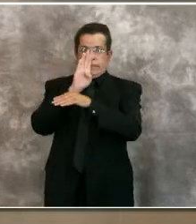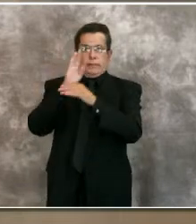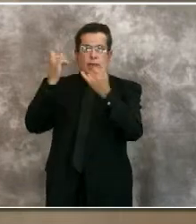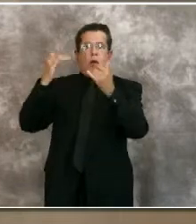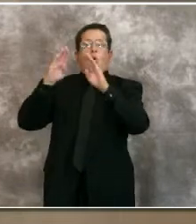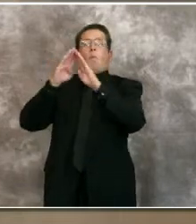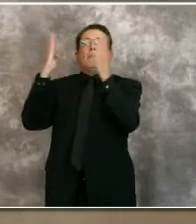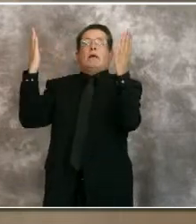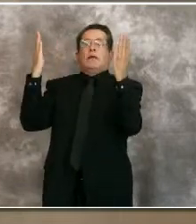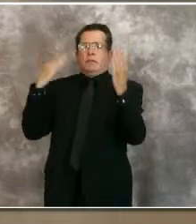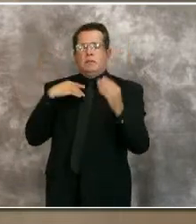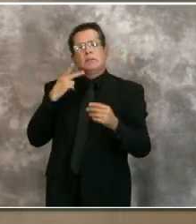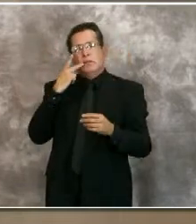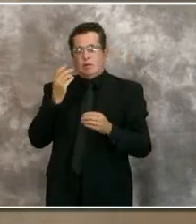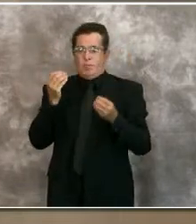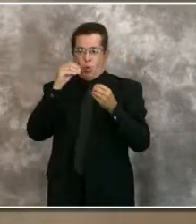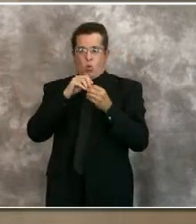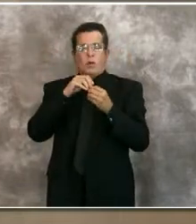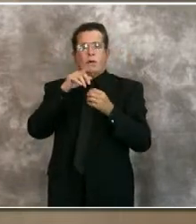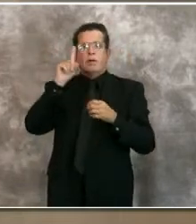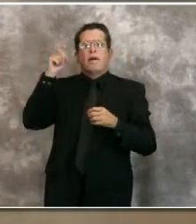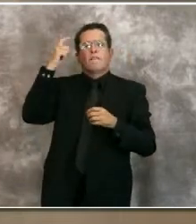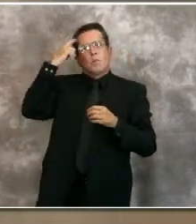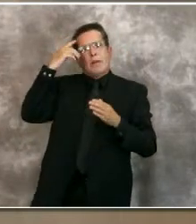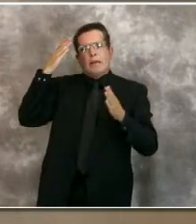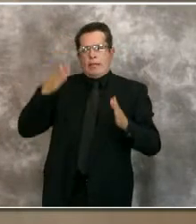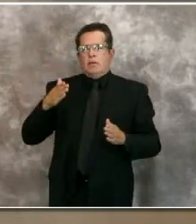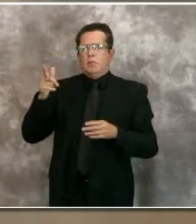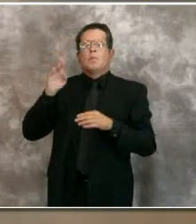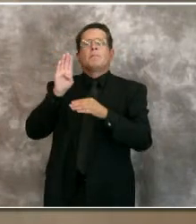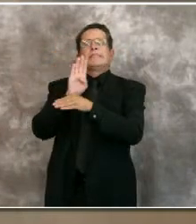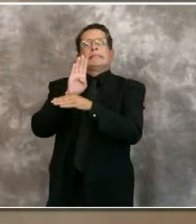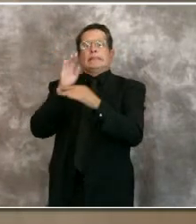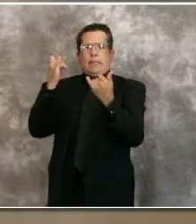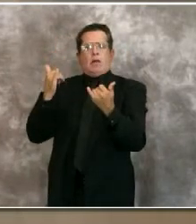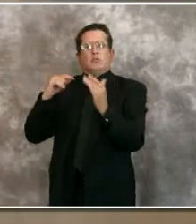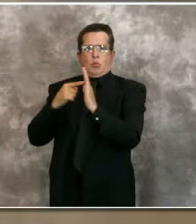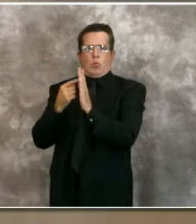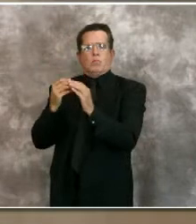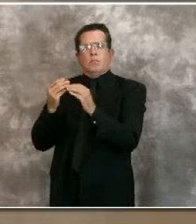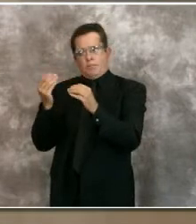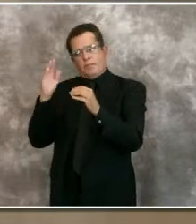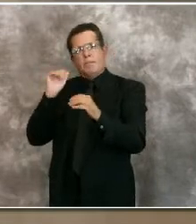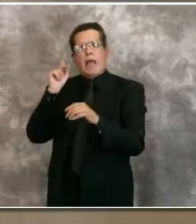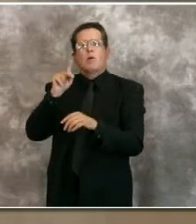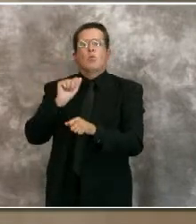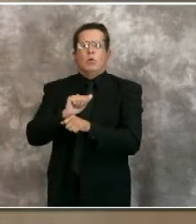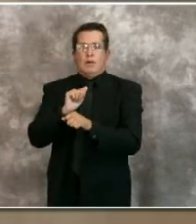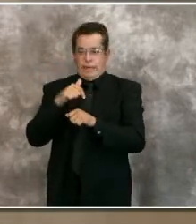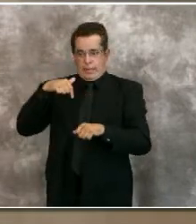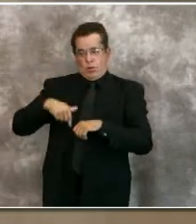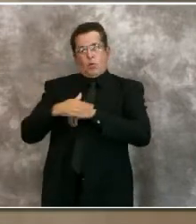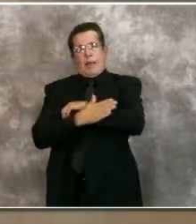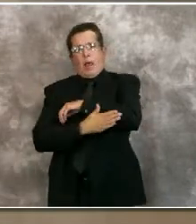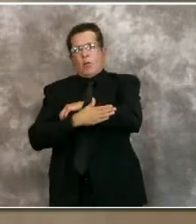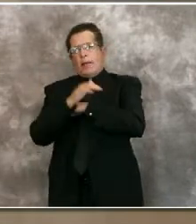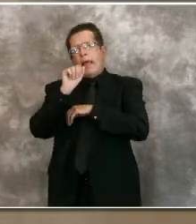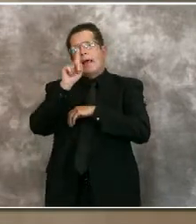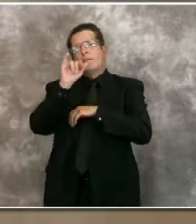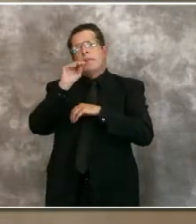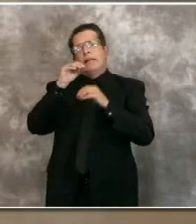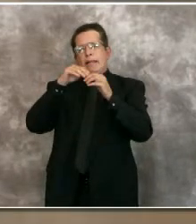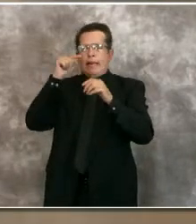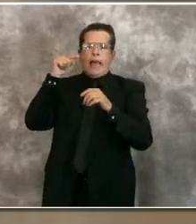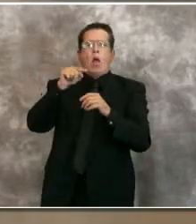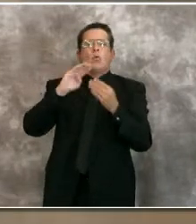more activities in county government come back to life. This morning, we reopened the County Administration Center in